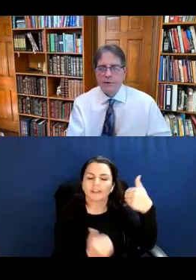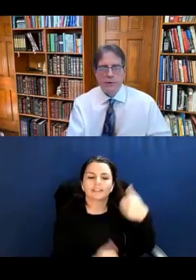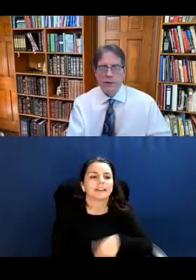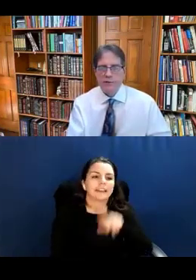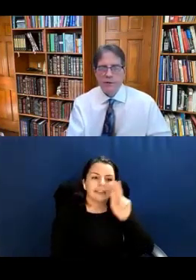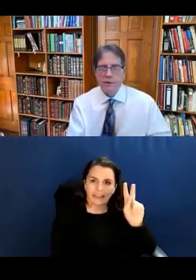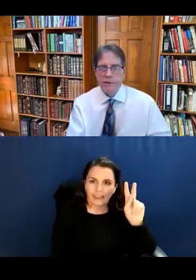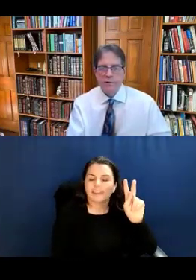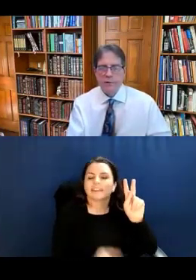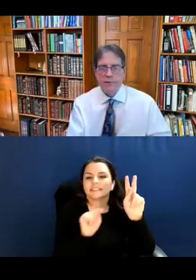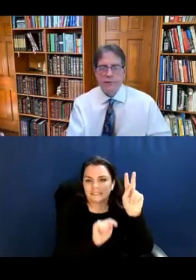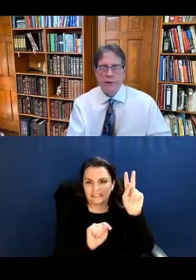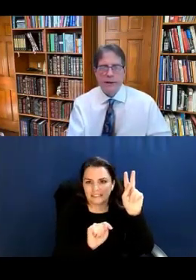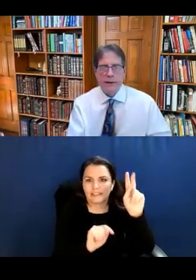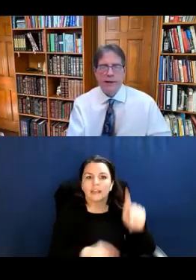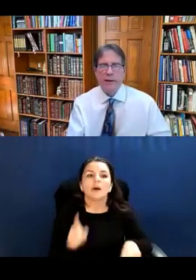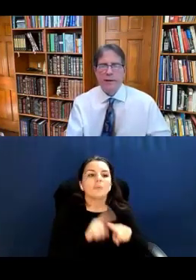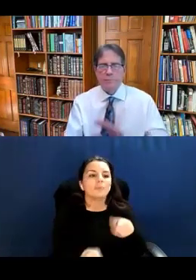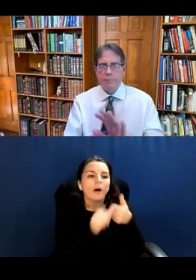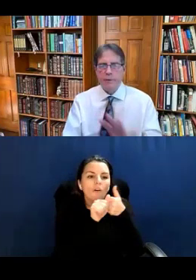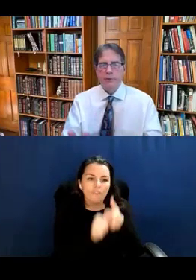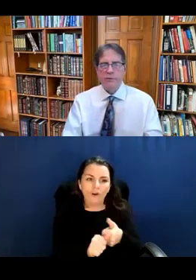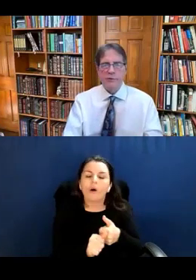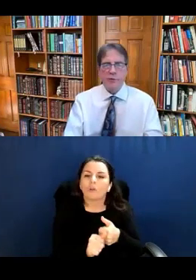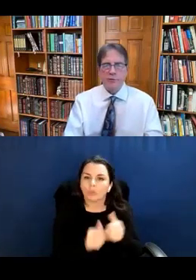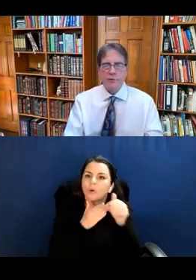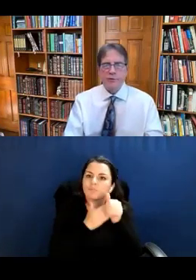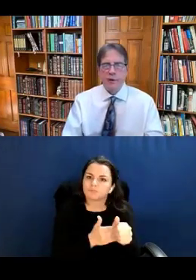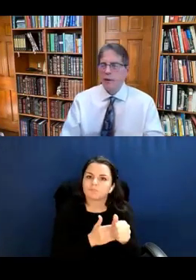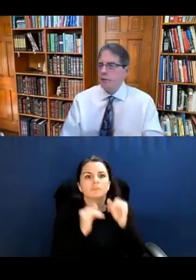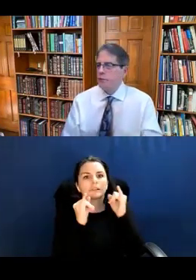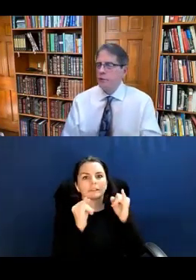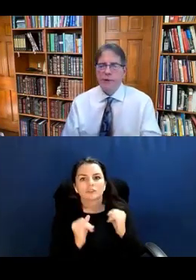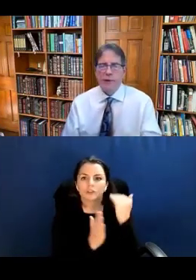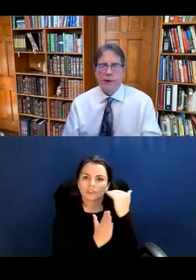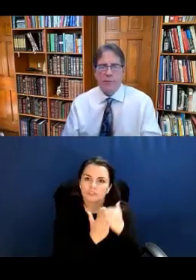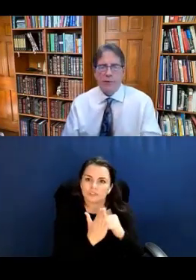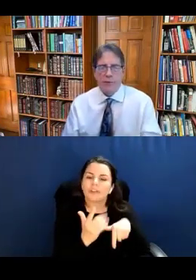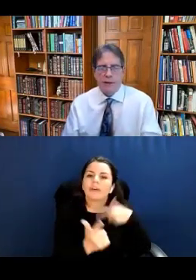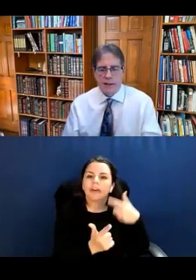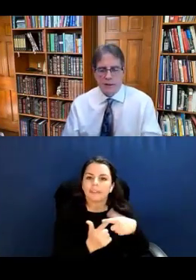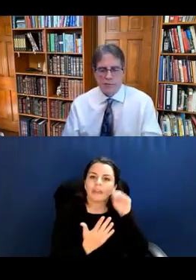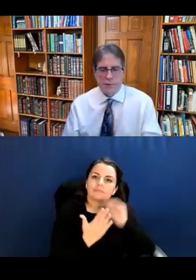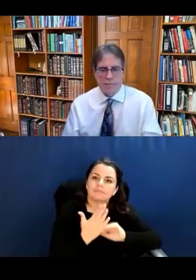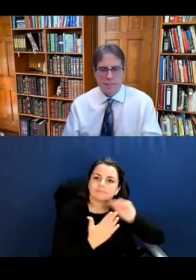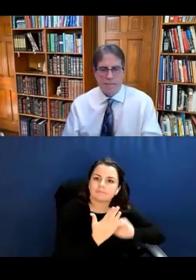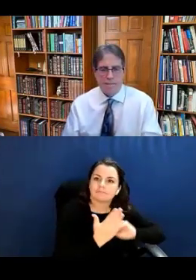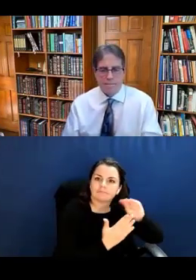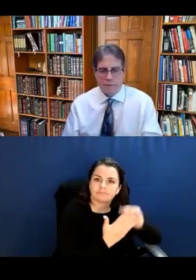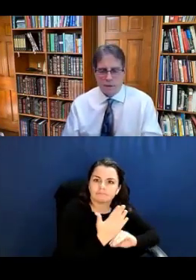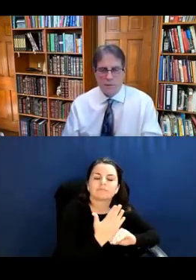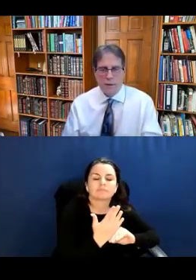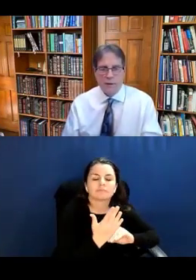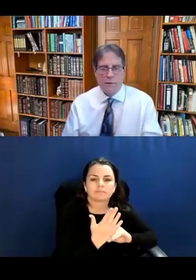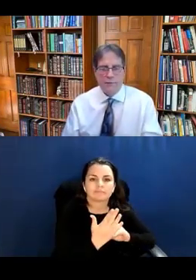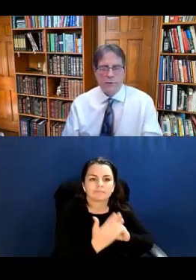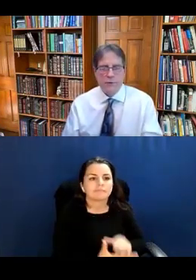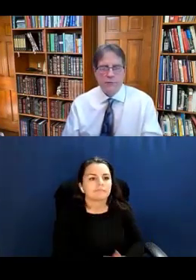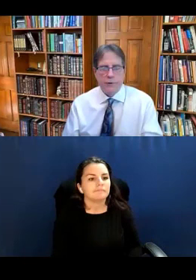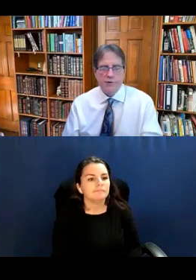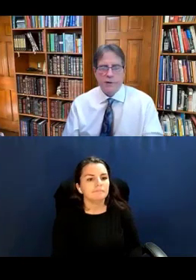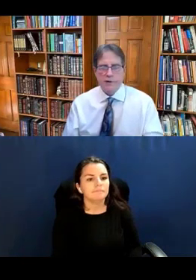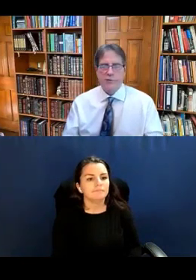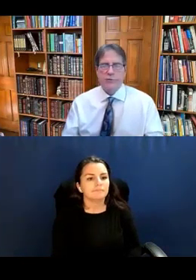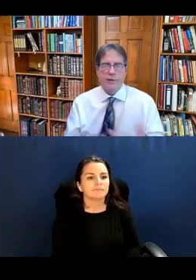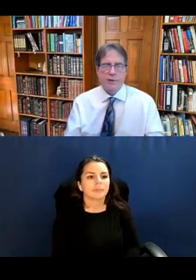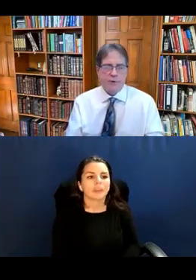And you just follow the instruction in the 424 guide and compare those instructions to the funding opportunity announcement. The